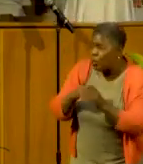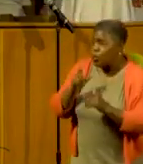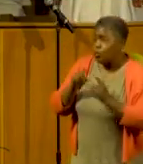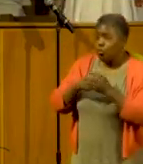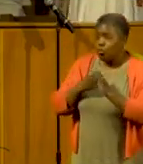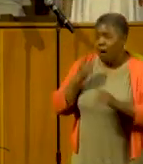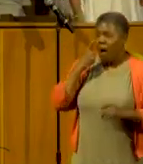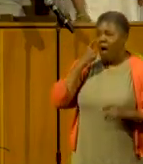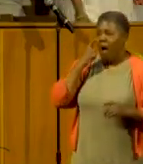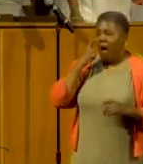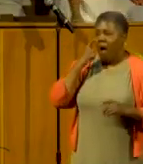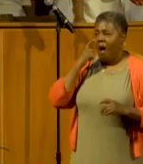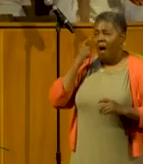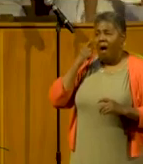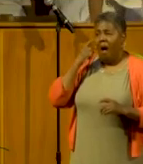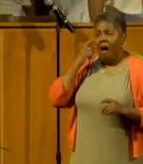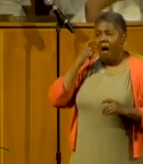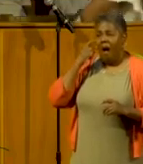twitching.